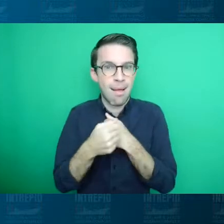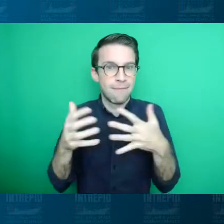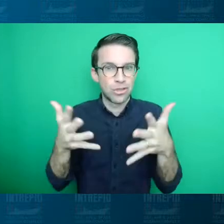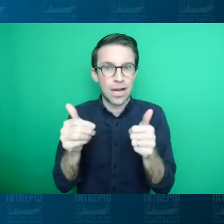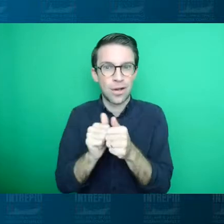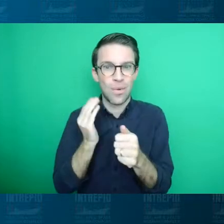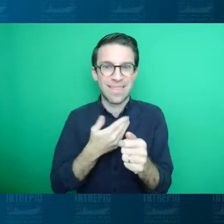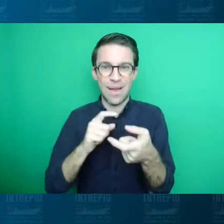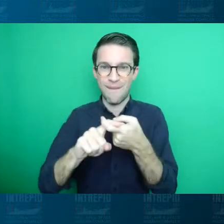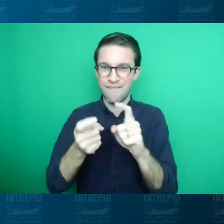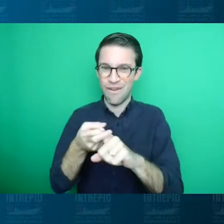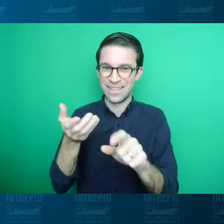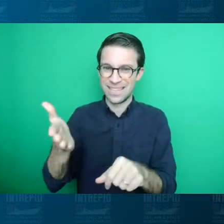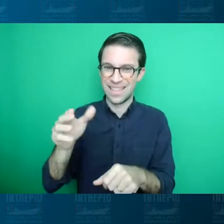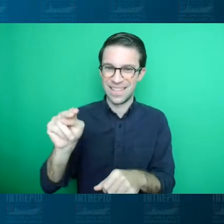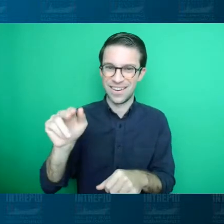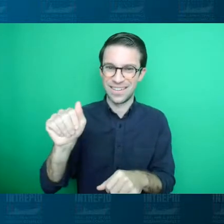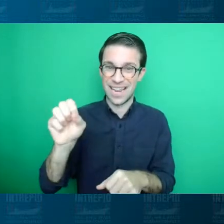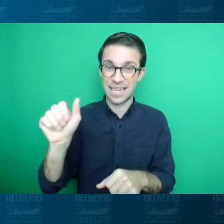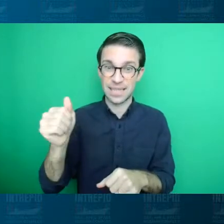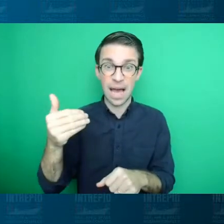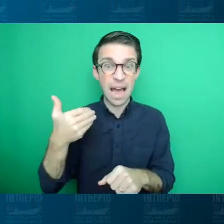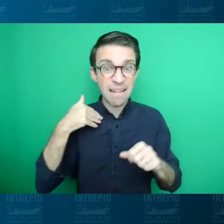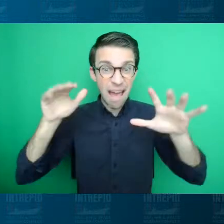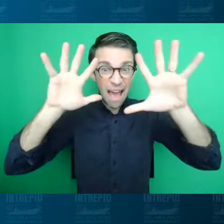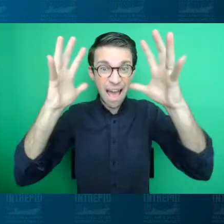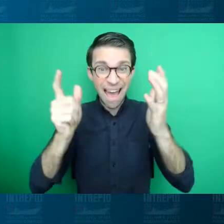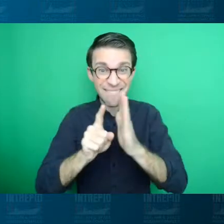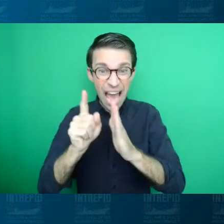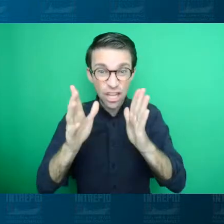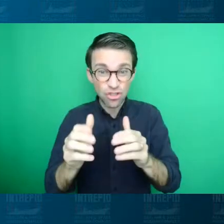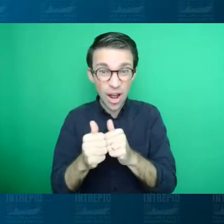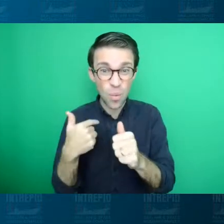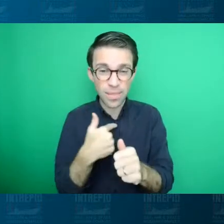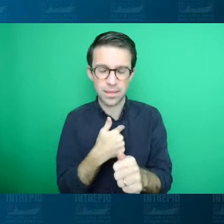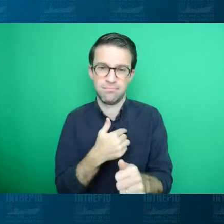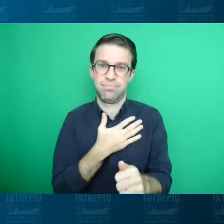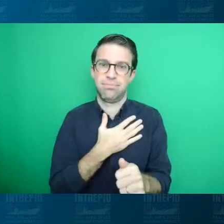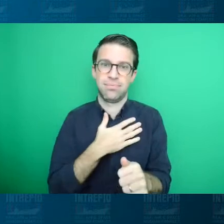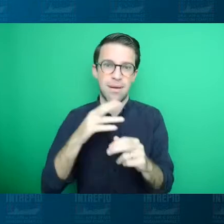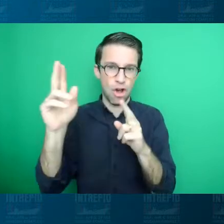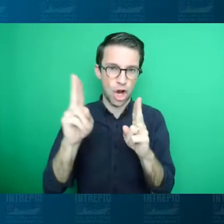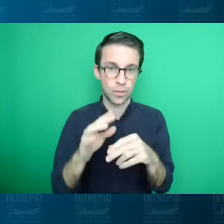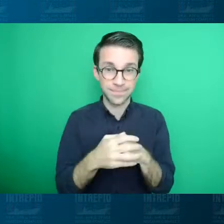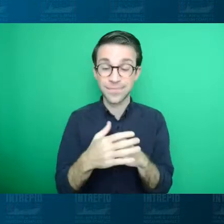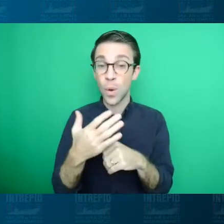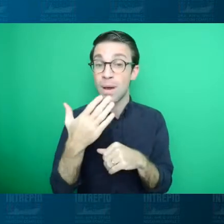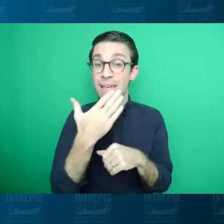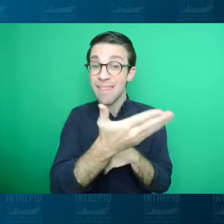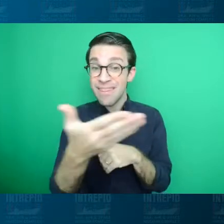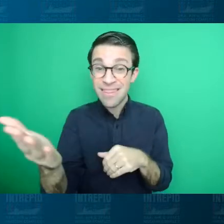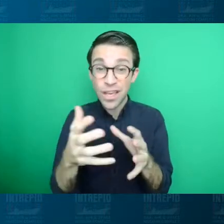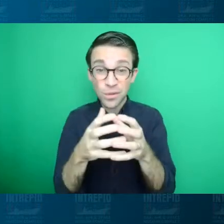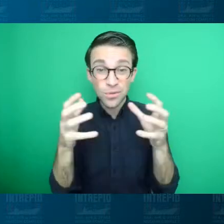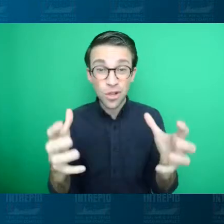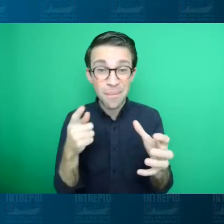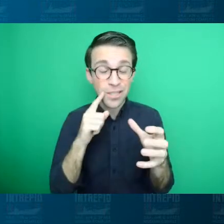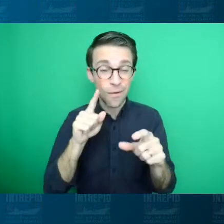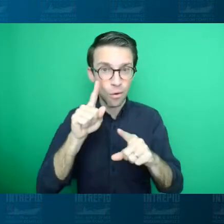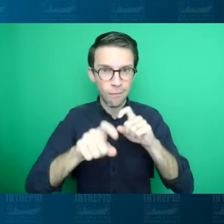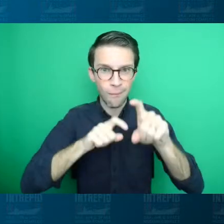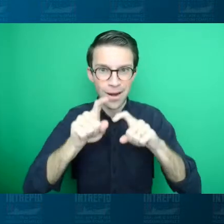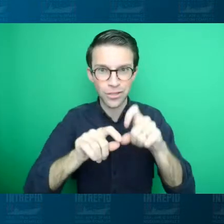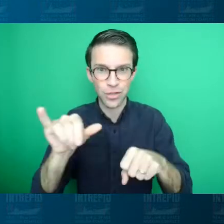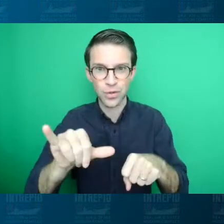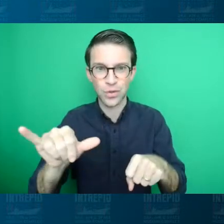at NASA, and especially to have a NASA astronaut on the stream like this. Such an honor. So thank you all so much for your questions